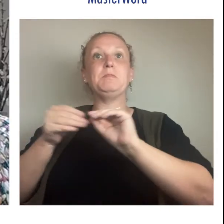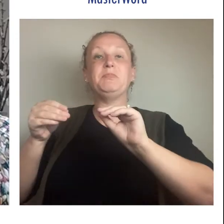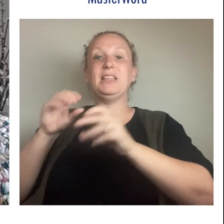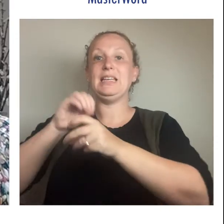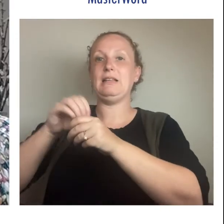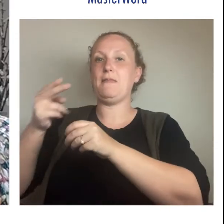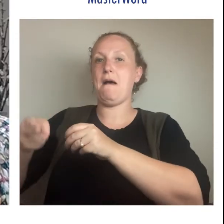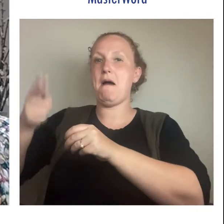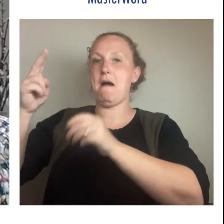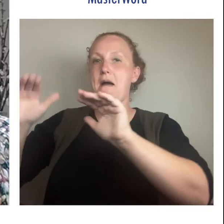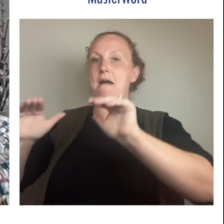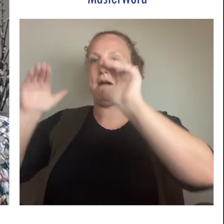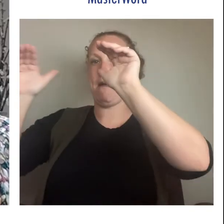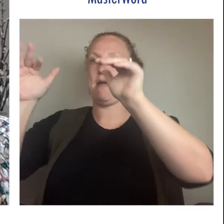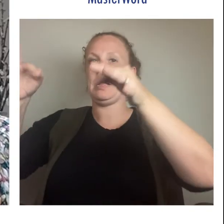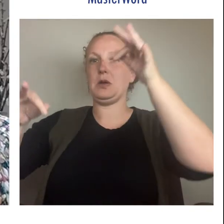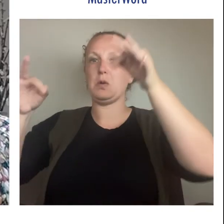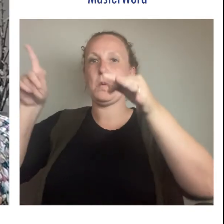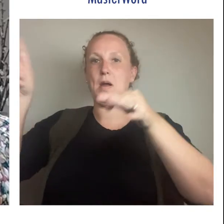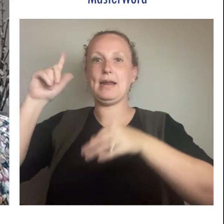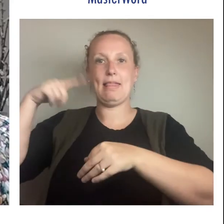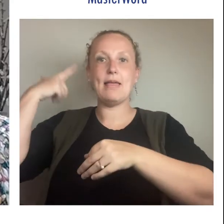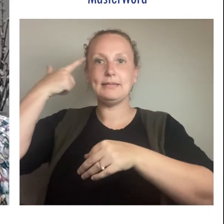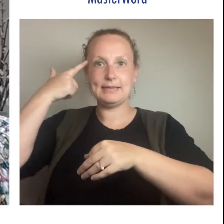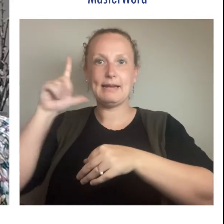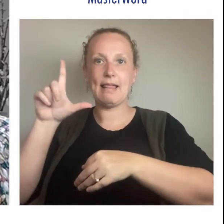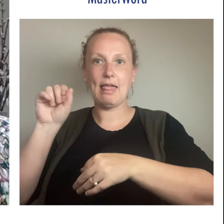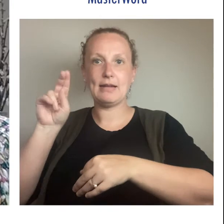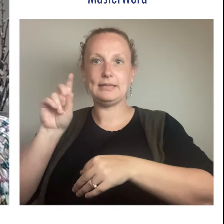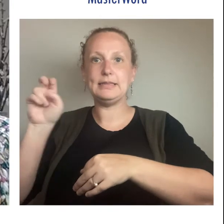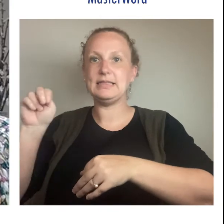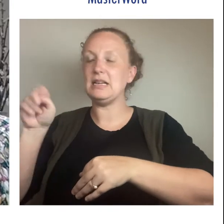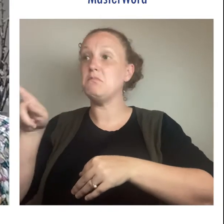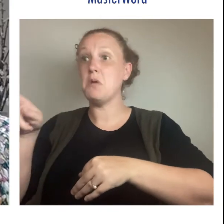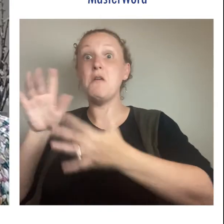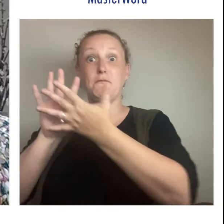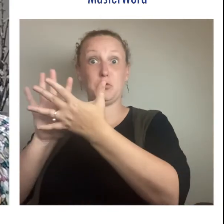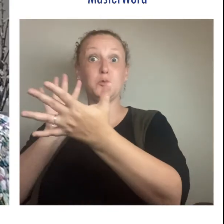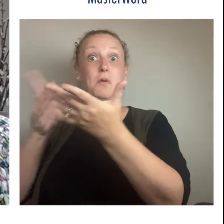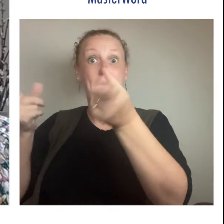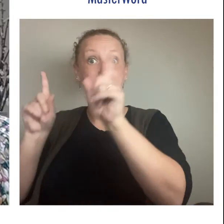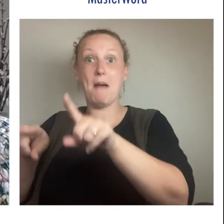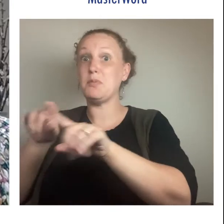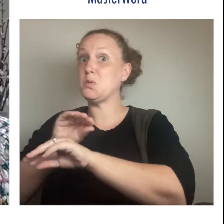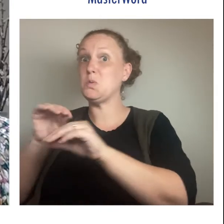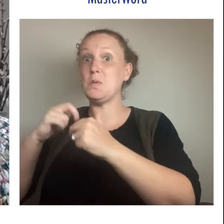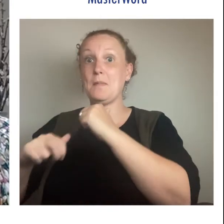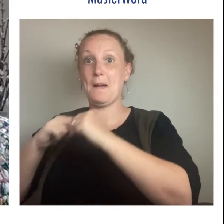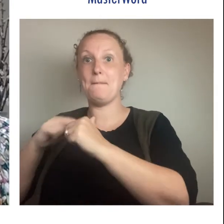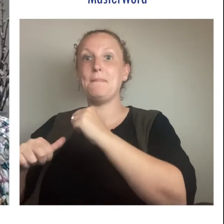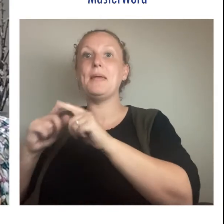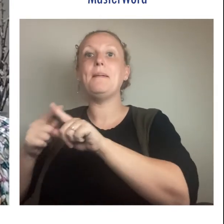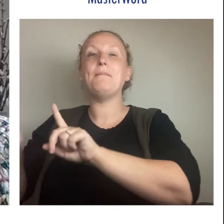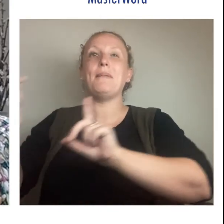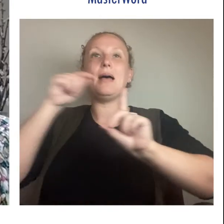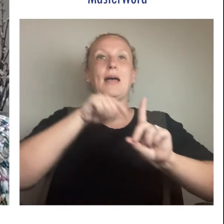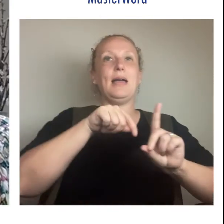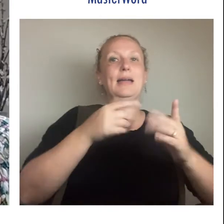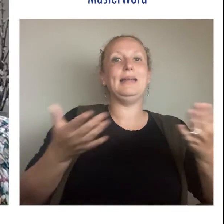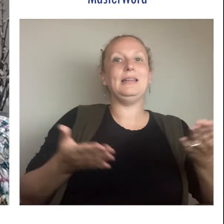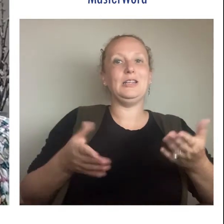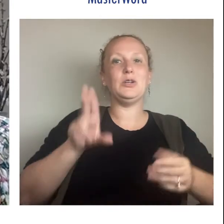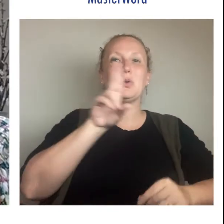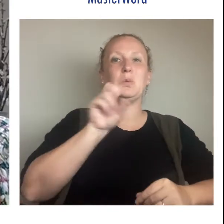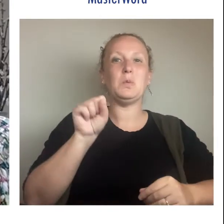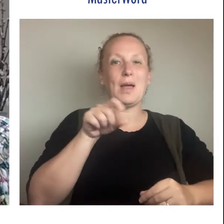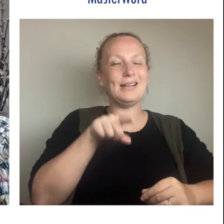7 years ago, and there was no problem with that happening. But in the U.S., there's a lot of restrictions on video and signals